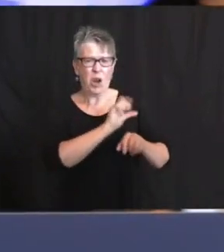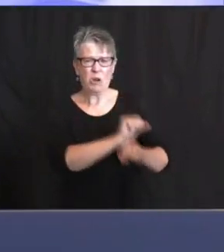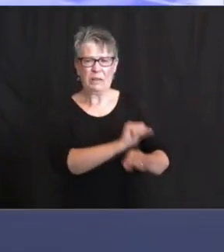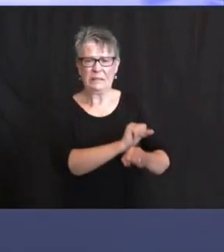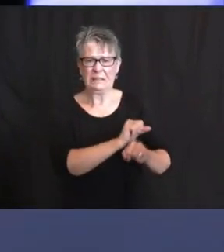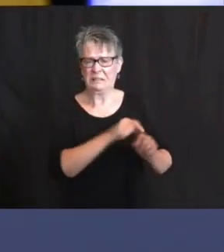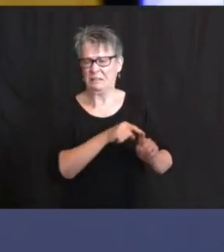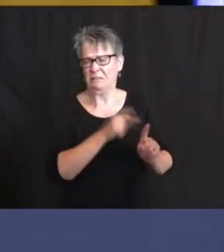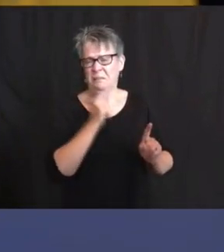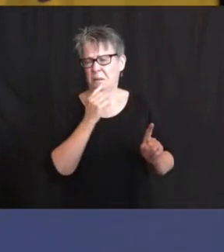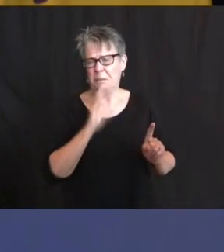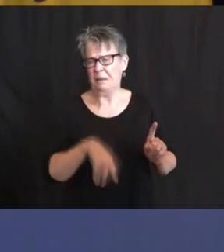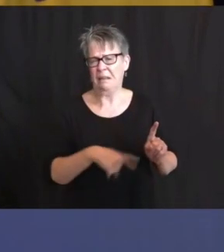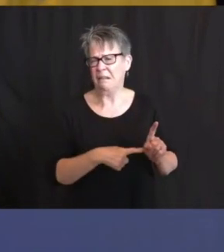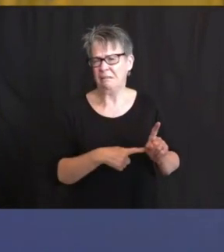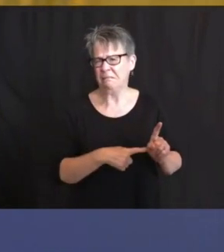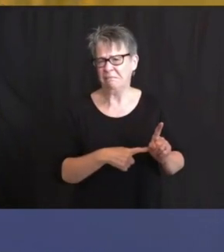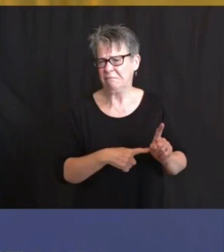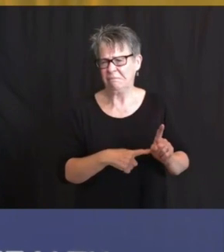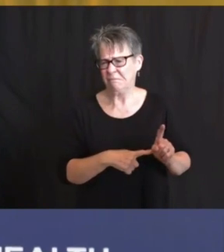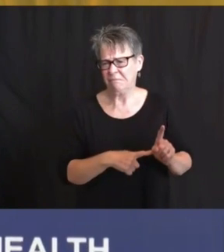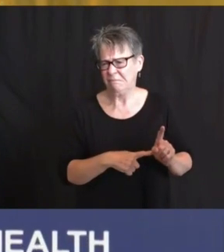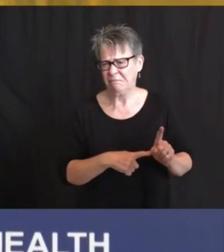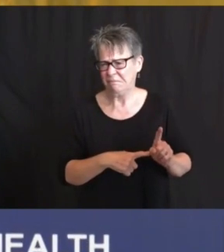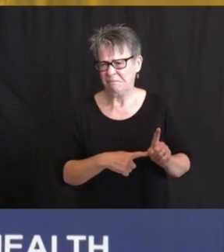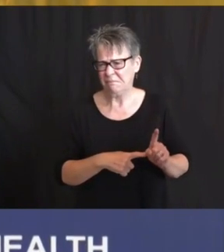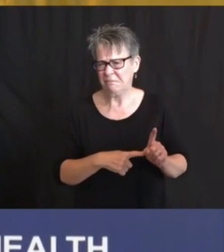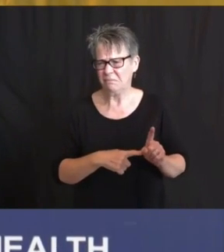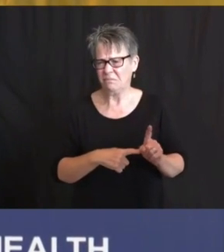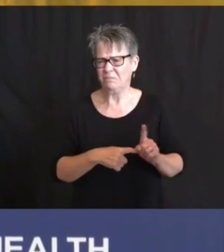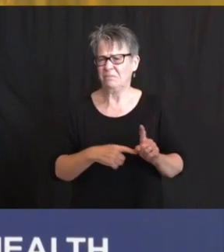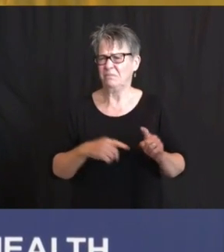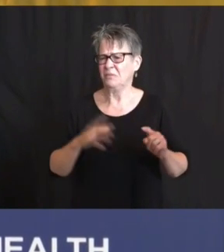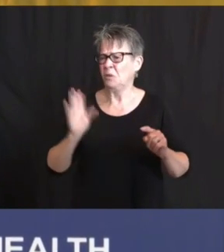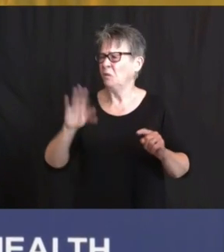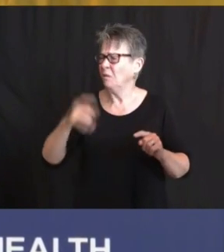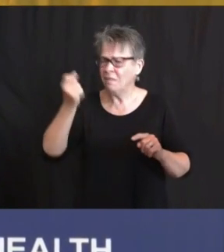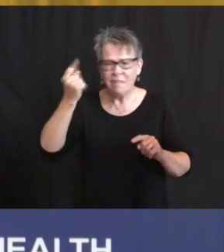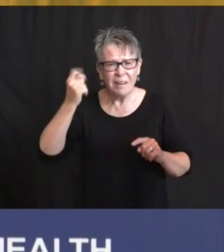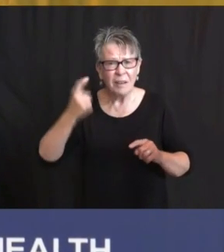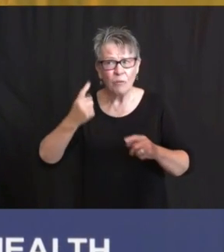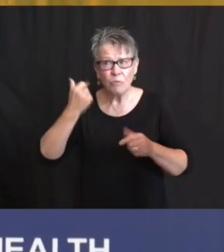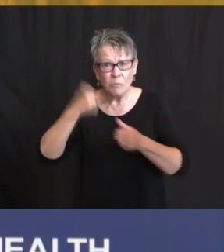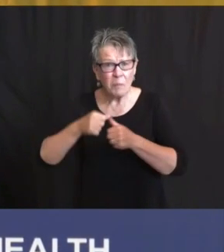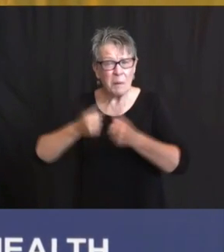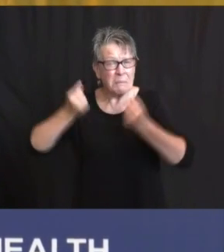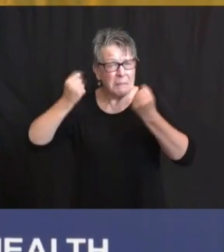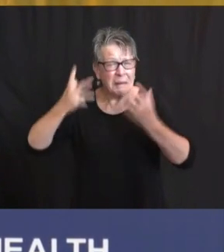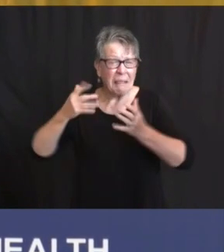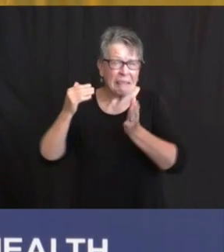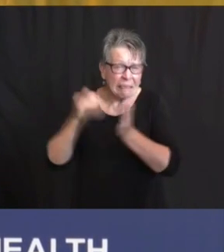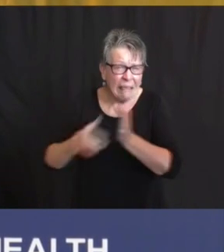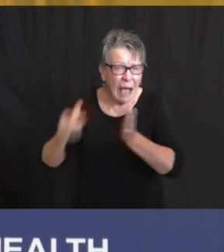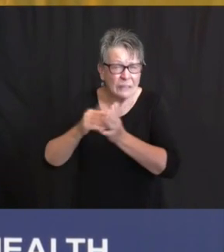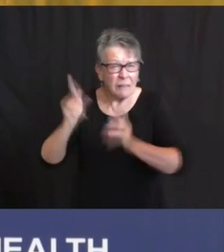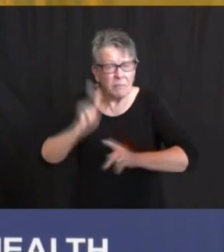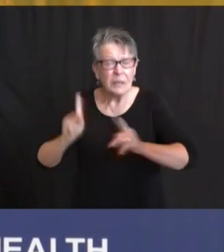staggering because the number of protesters who have protested peacefully is probably in the deep double-digit thousands.